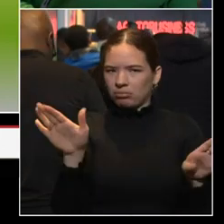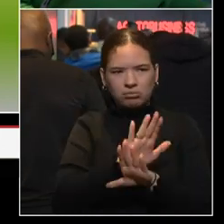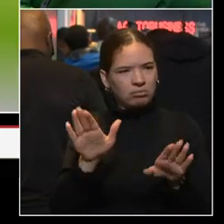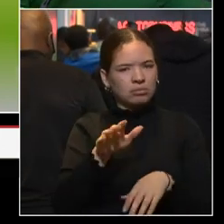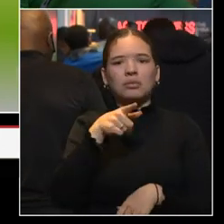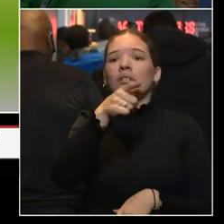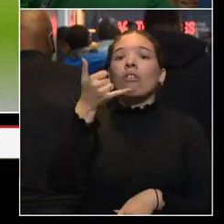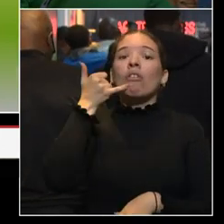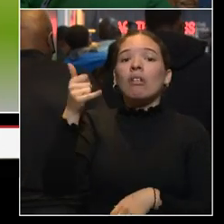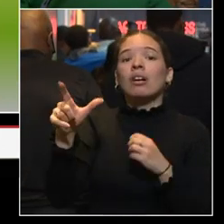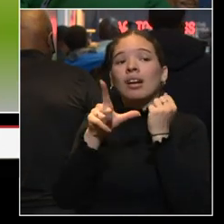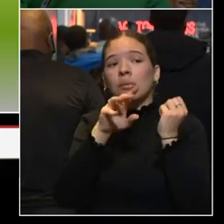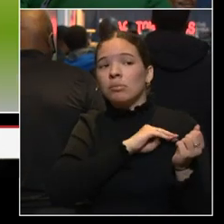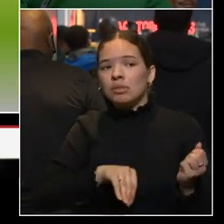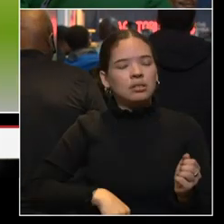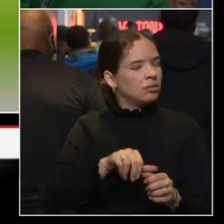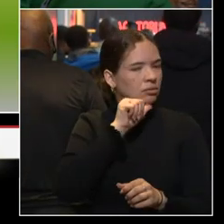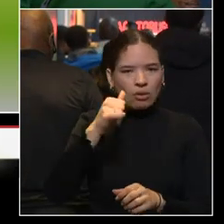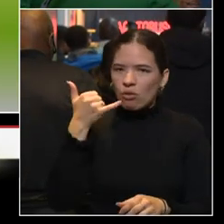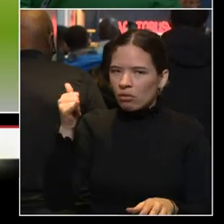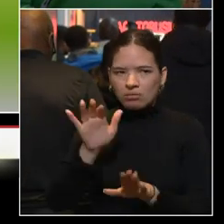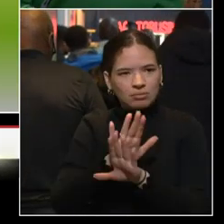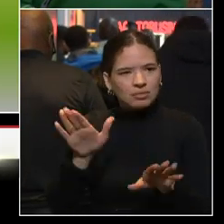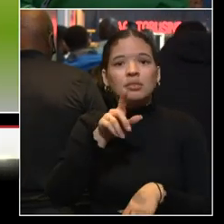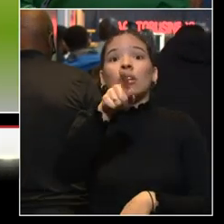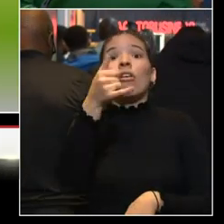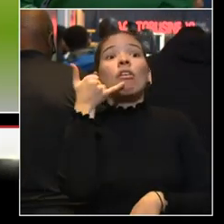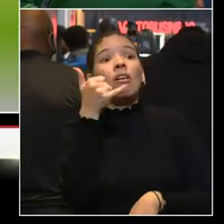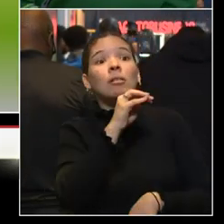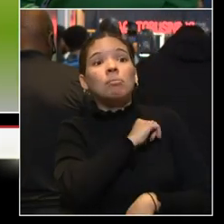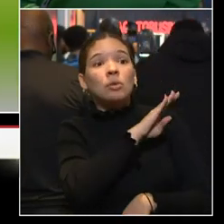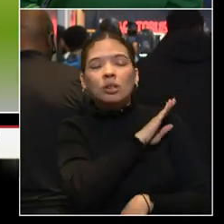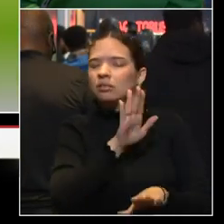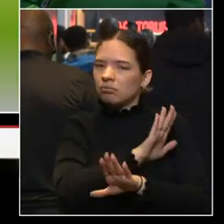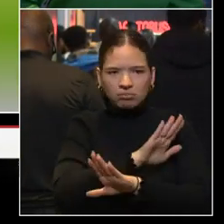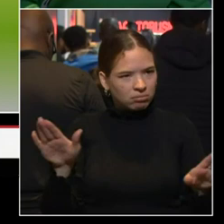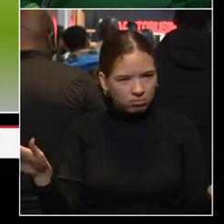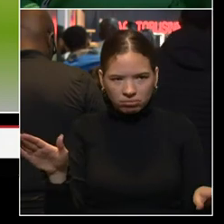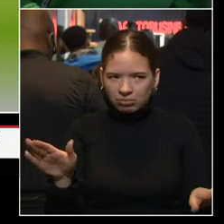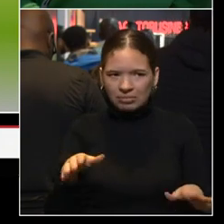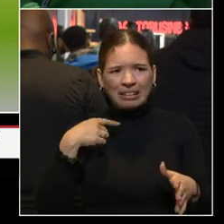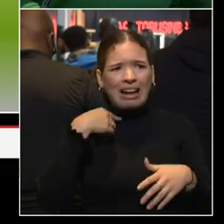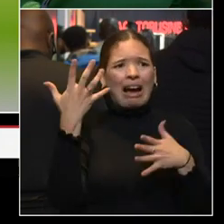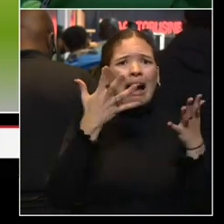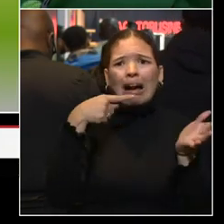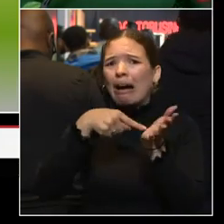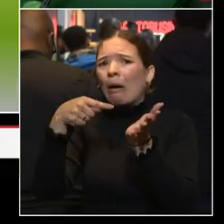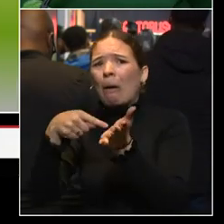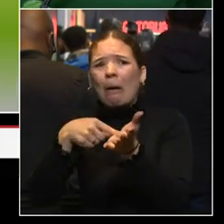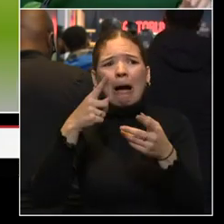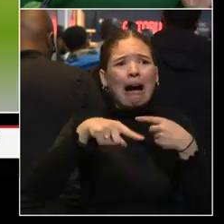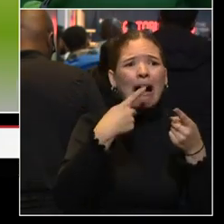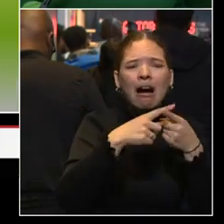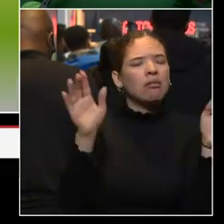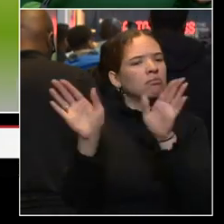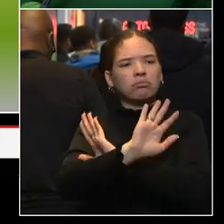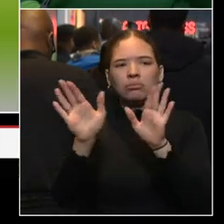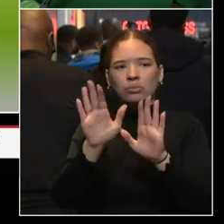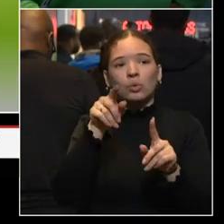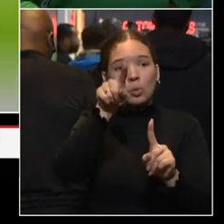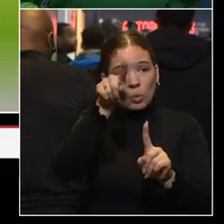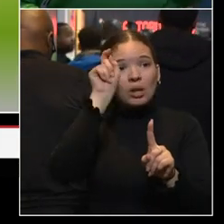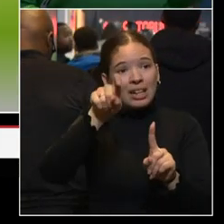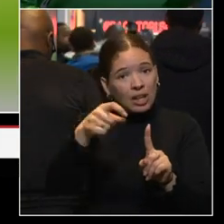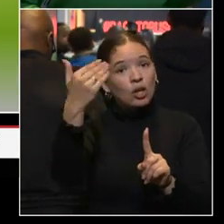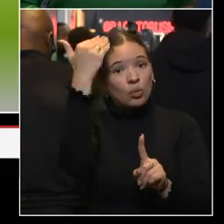Kine. Don't call the mayor and run her down and say, I missed my application deadline, because we know you have to apply early.